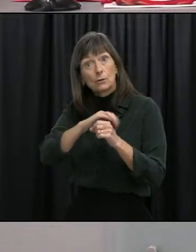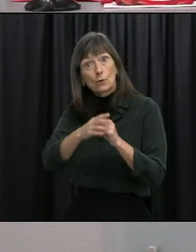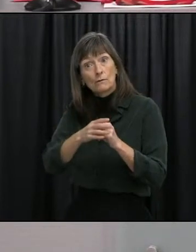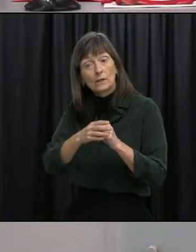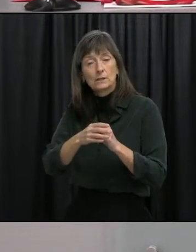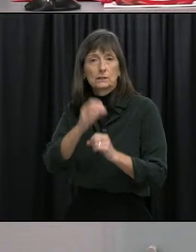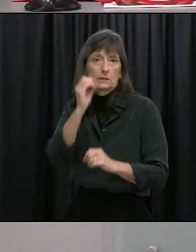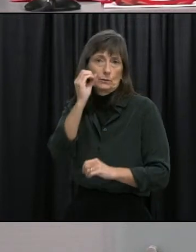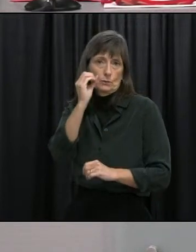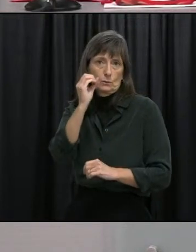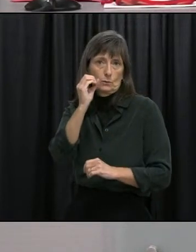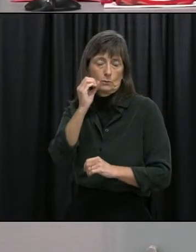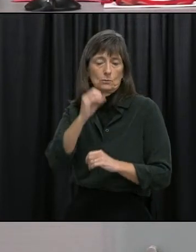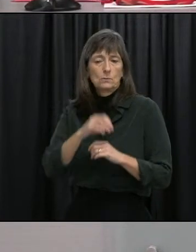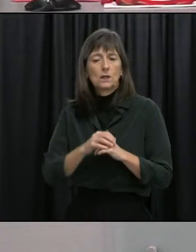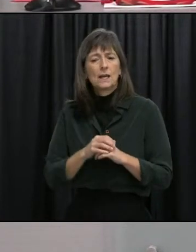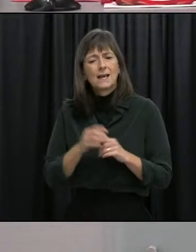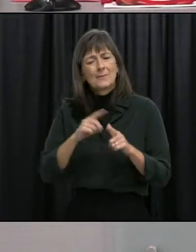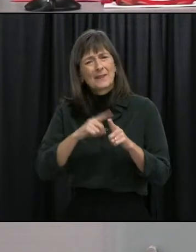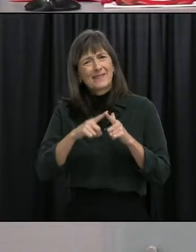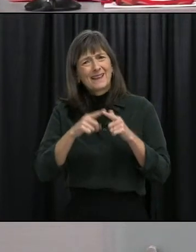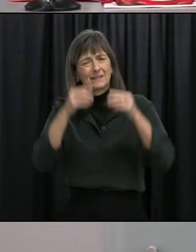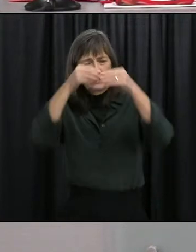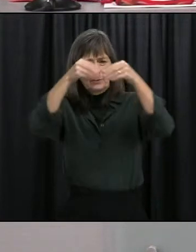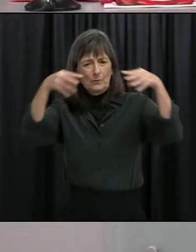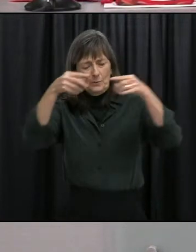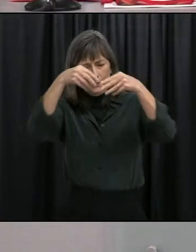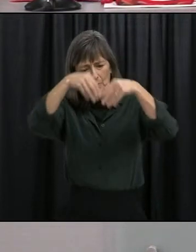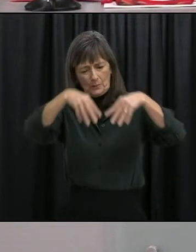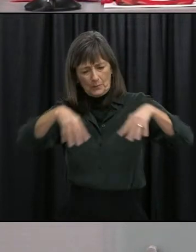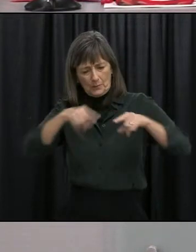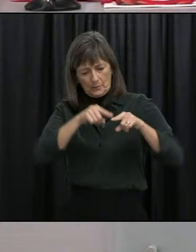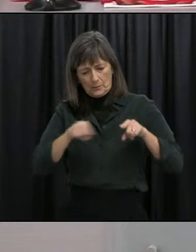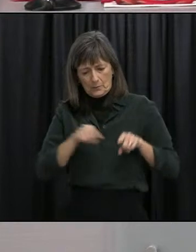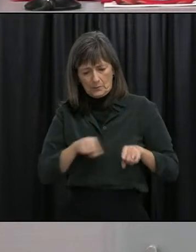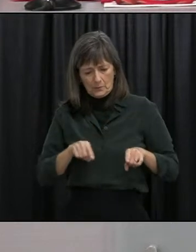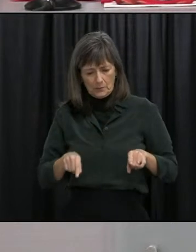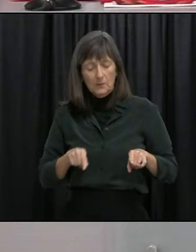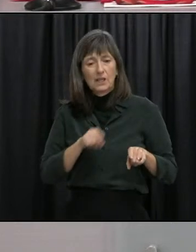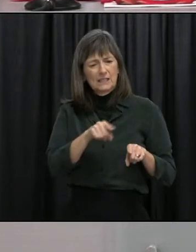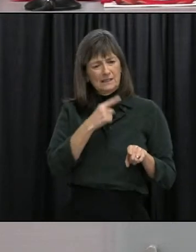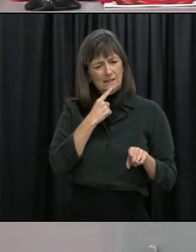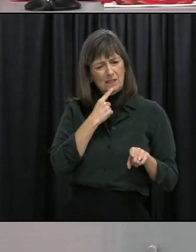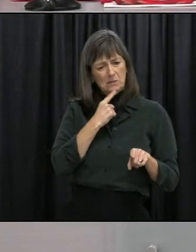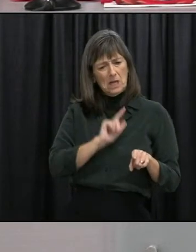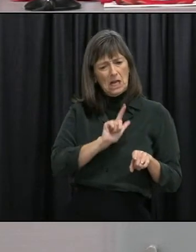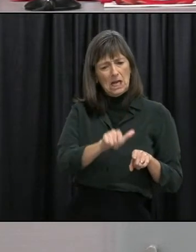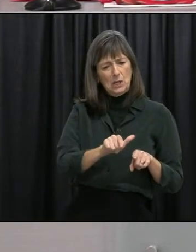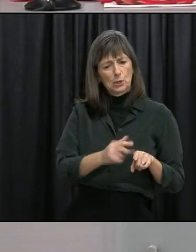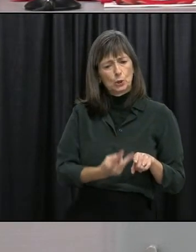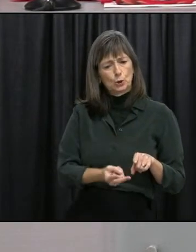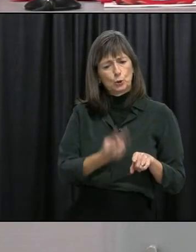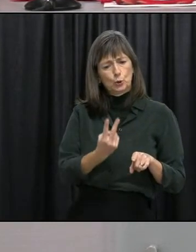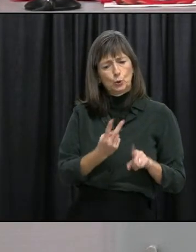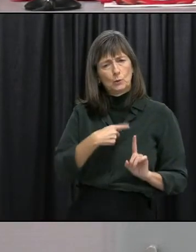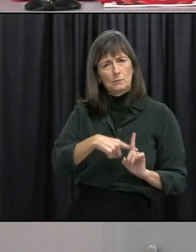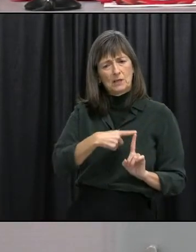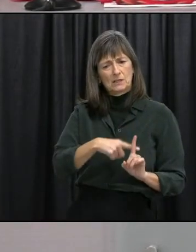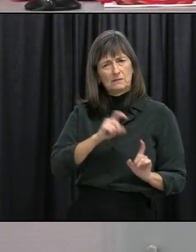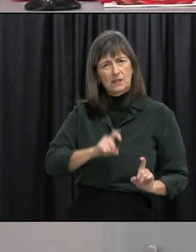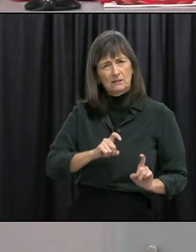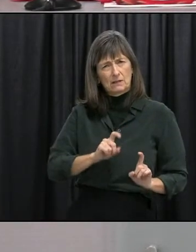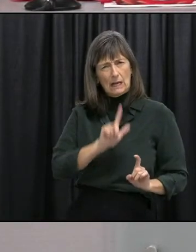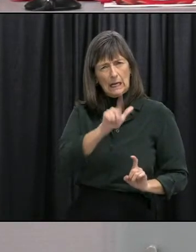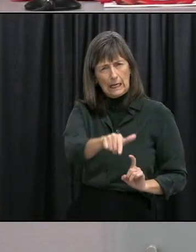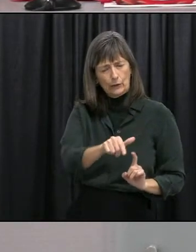that. But then on the flow chart below, it says there were 2 rotational workers who tested positive. So can you just explain